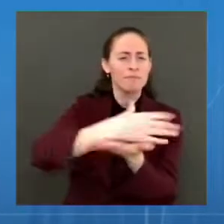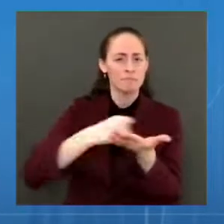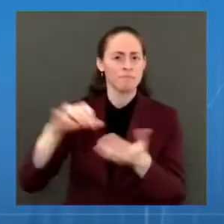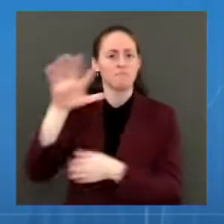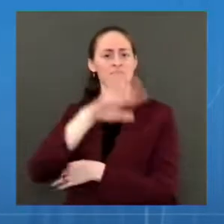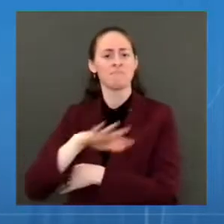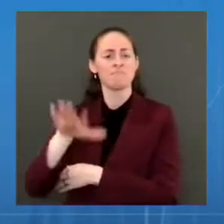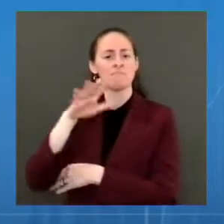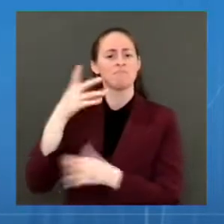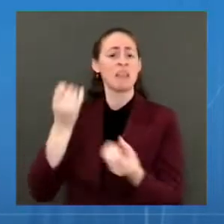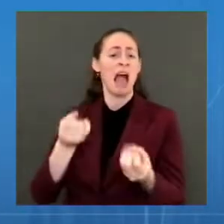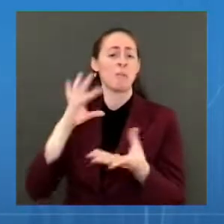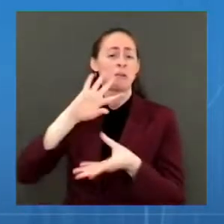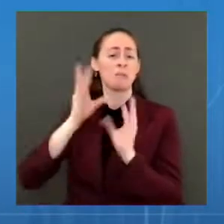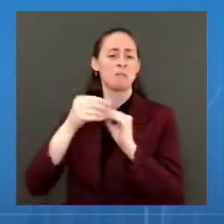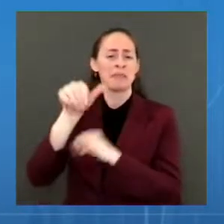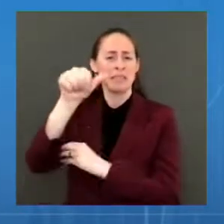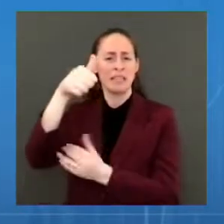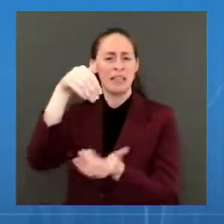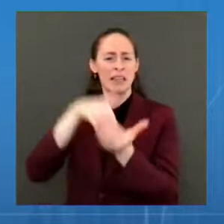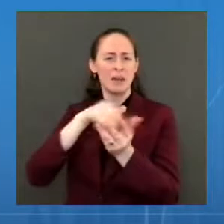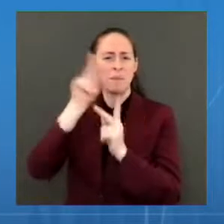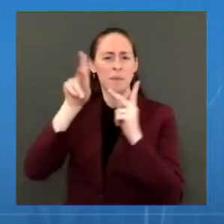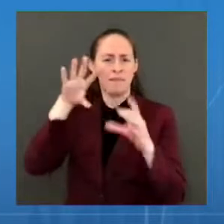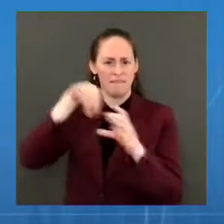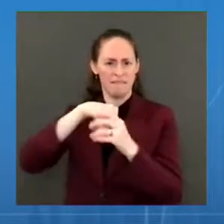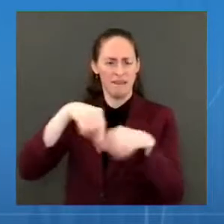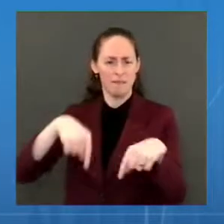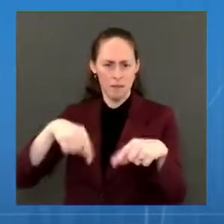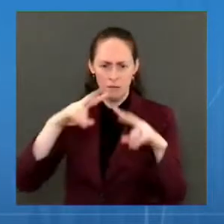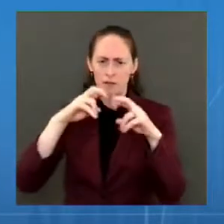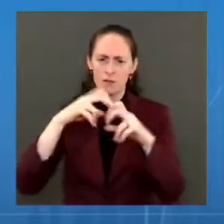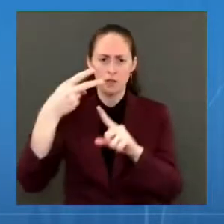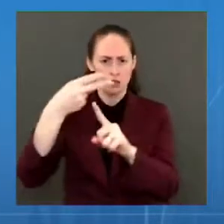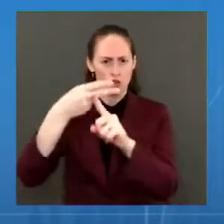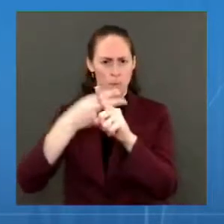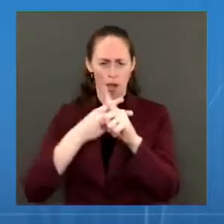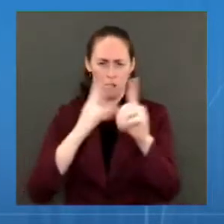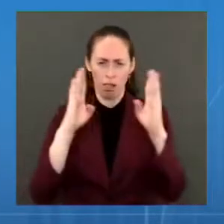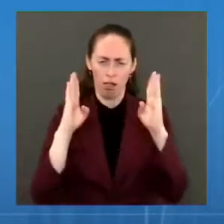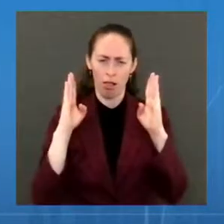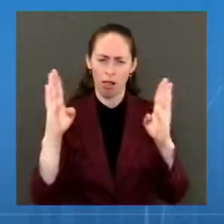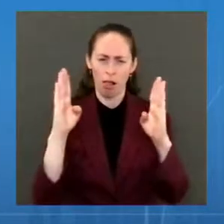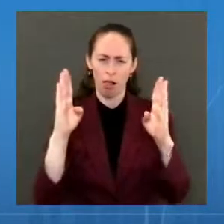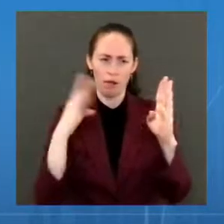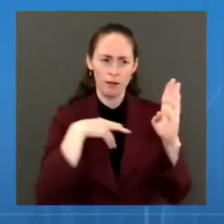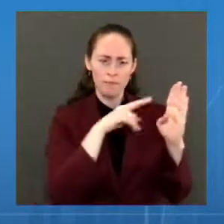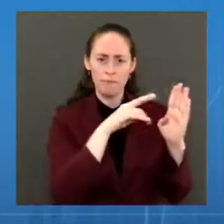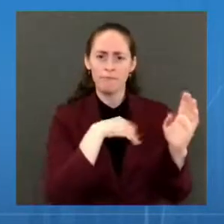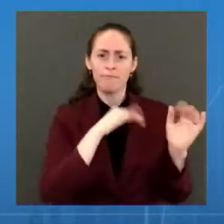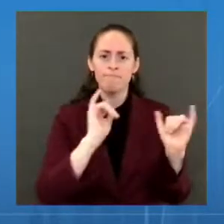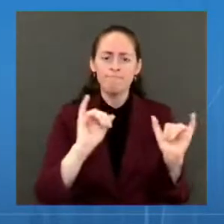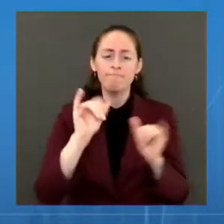the 2-month interim analysis, the efficacy against symptomatic disease